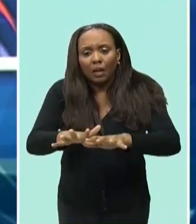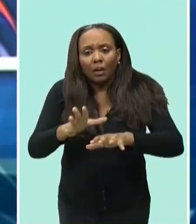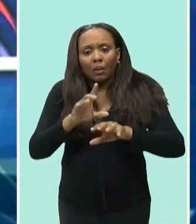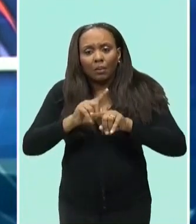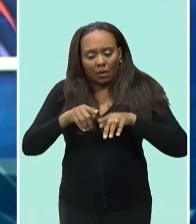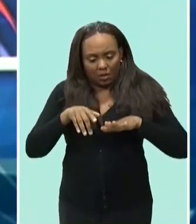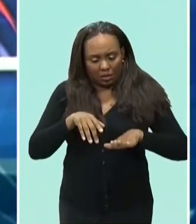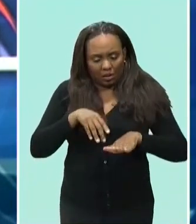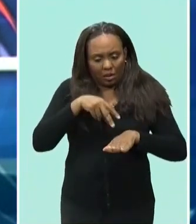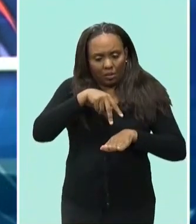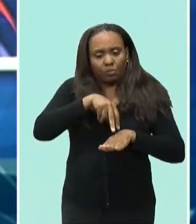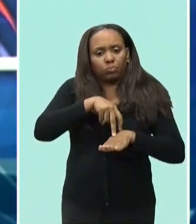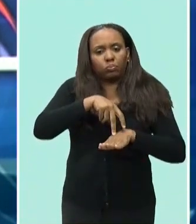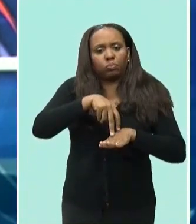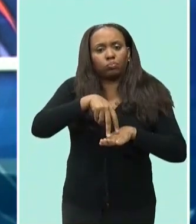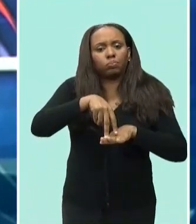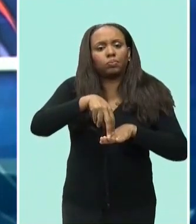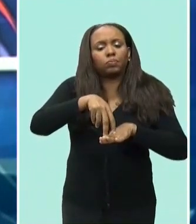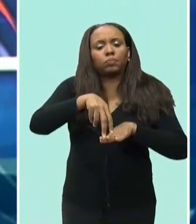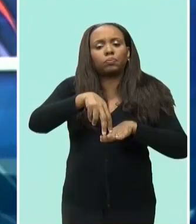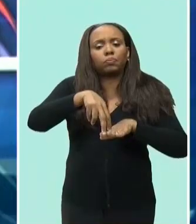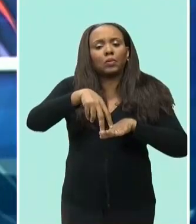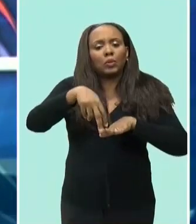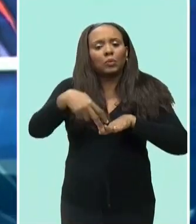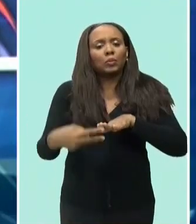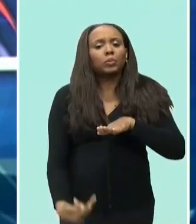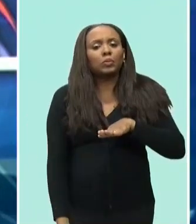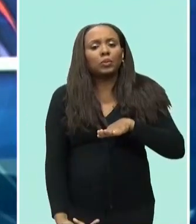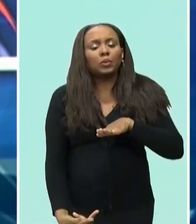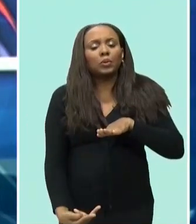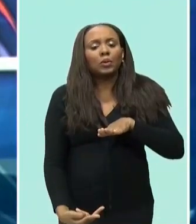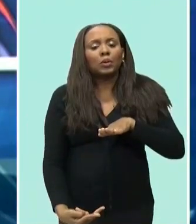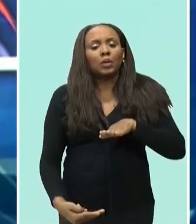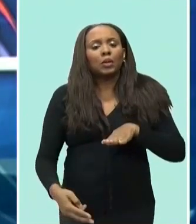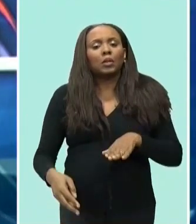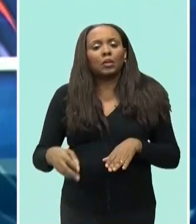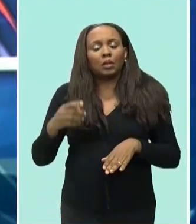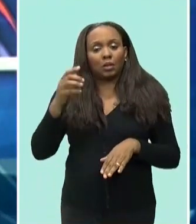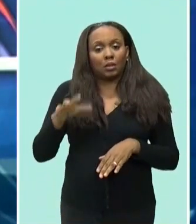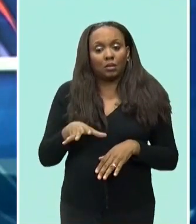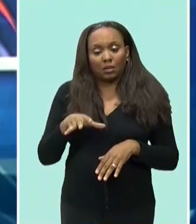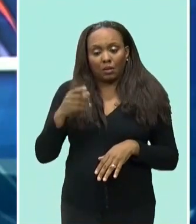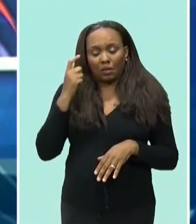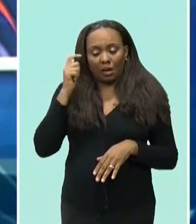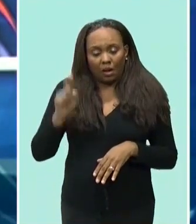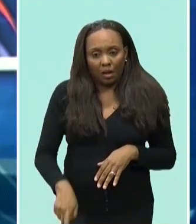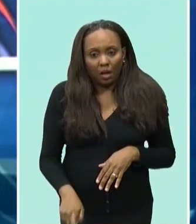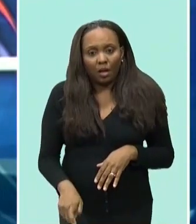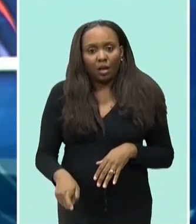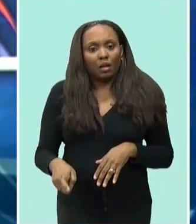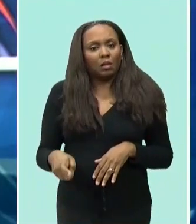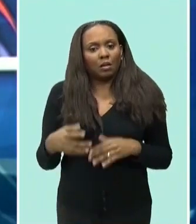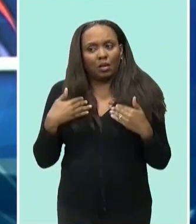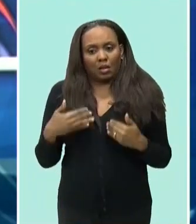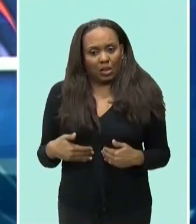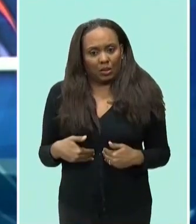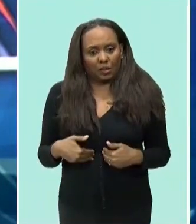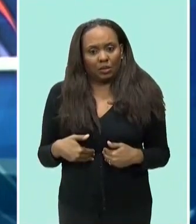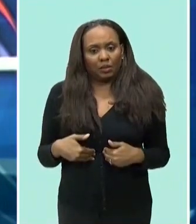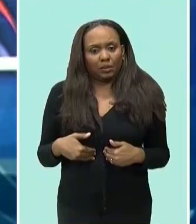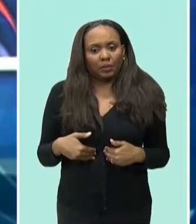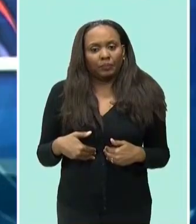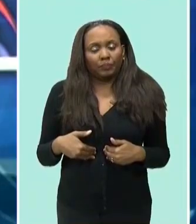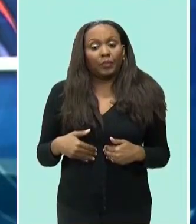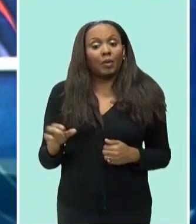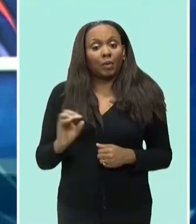say Burgess, an engineer aboard a ship, was found around 9:15 this morning submerged in the water along the jetty